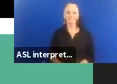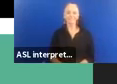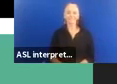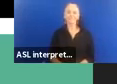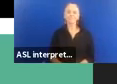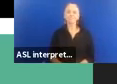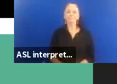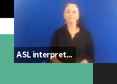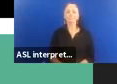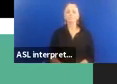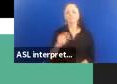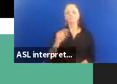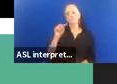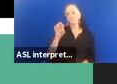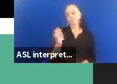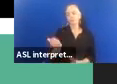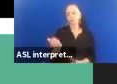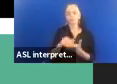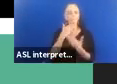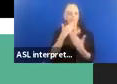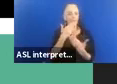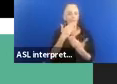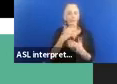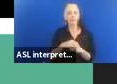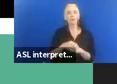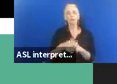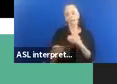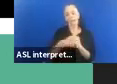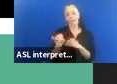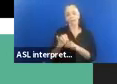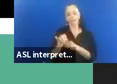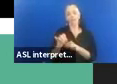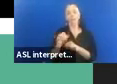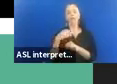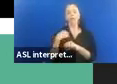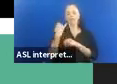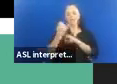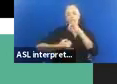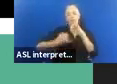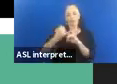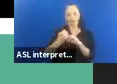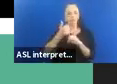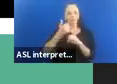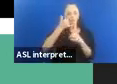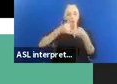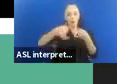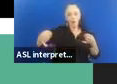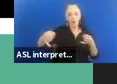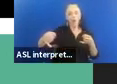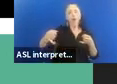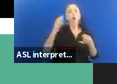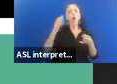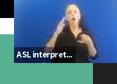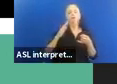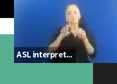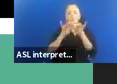Great, thank you. And we also just want to add too, there's going to be international lines, and we'll chat the call-in number